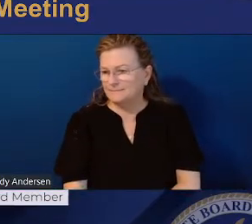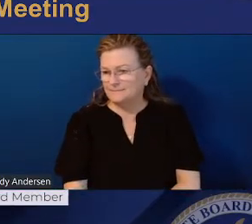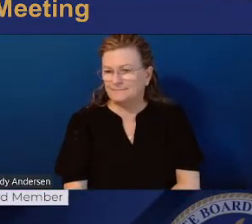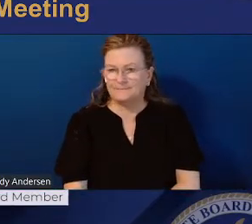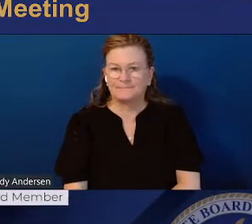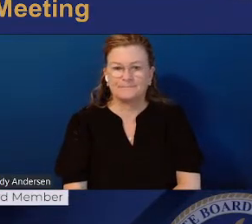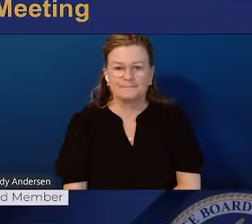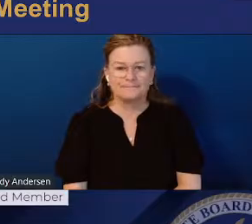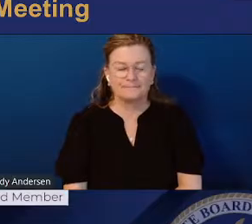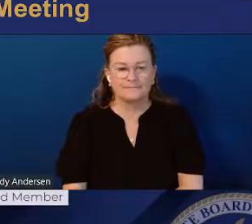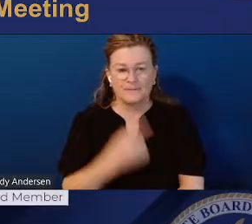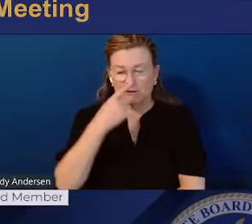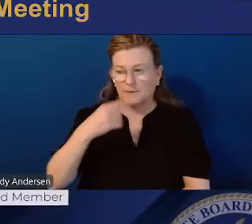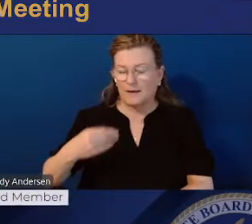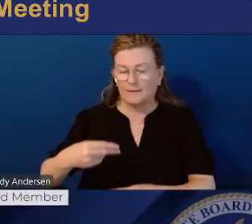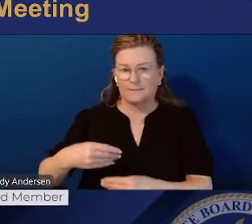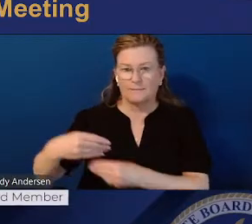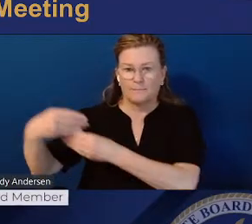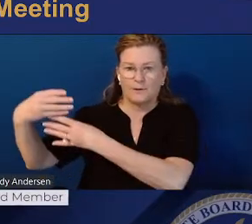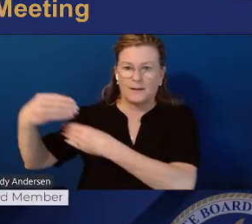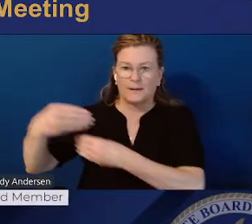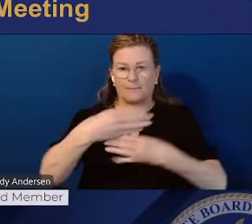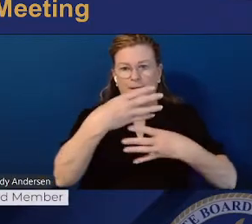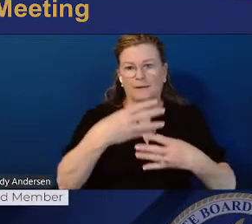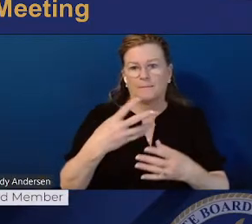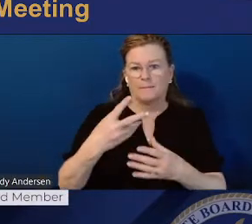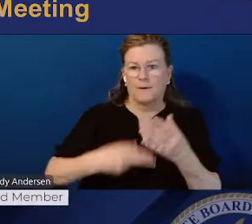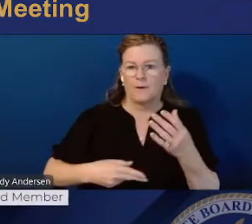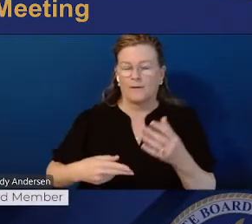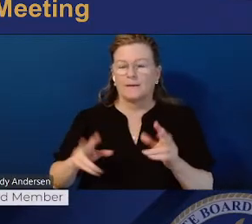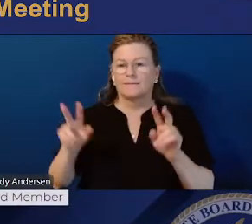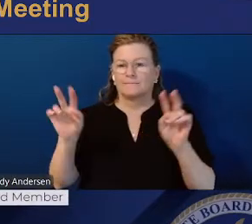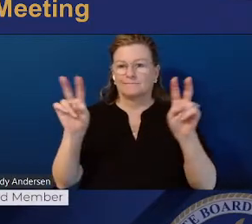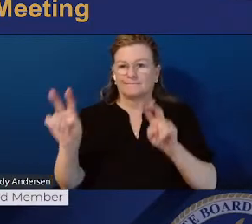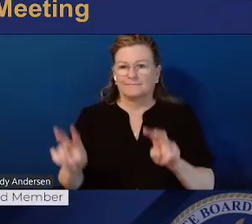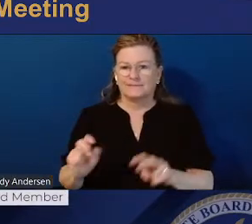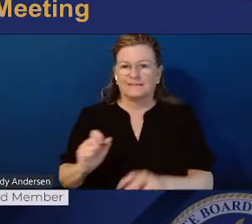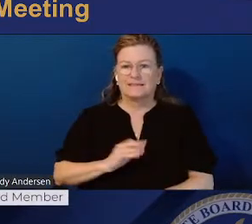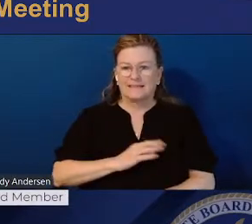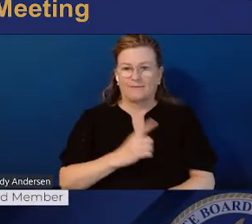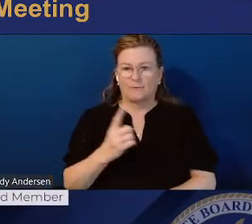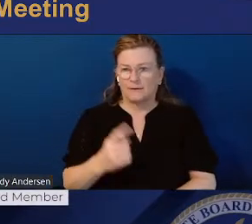Can you pull them both up? Let's do the staff one.